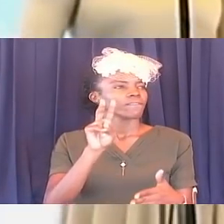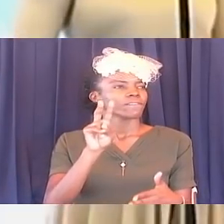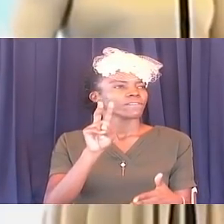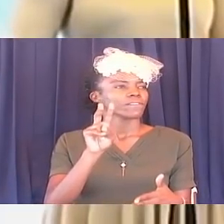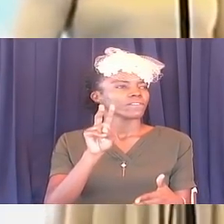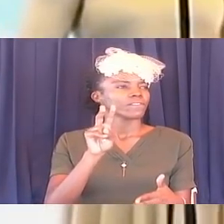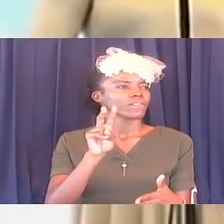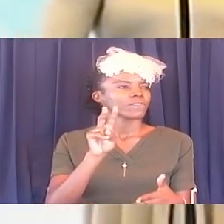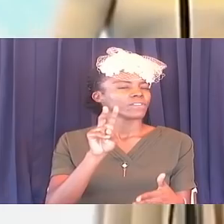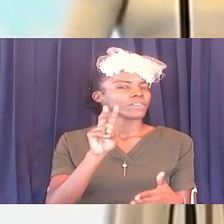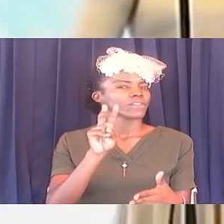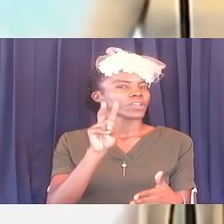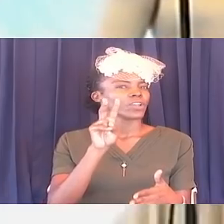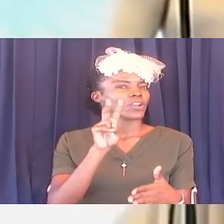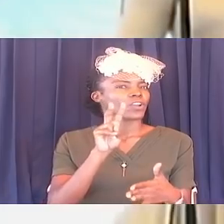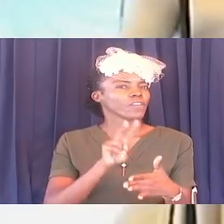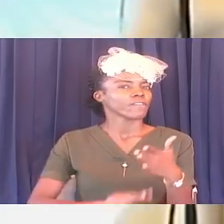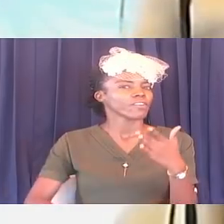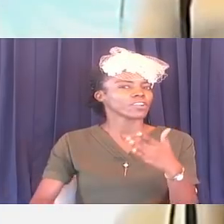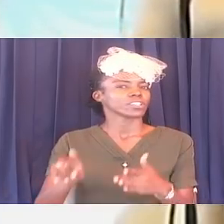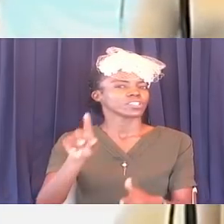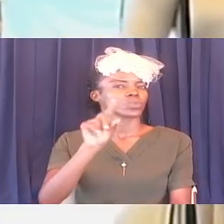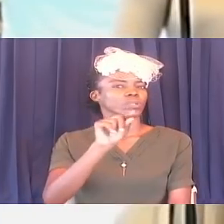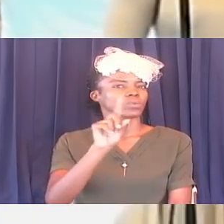reading from verse